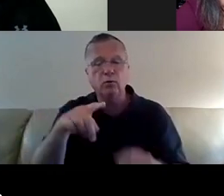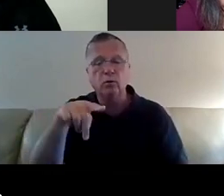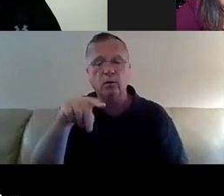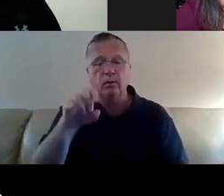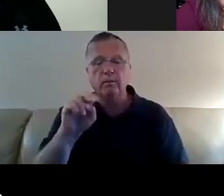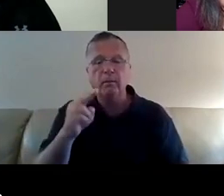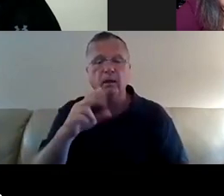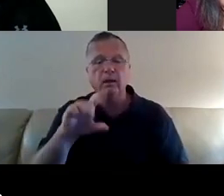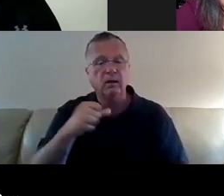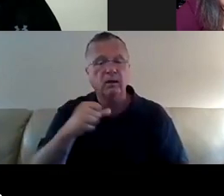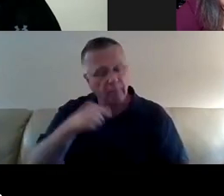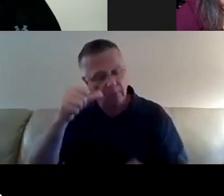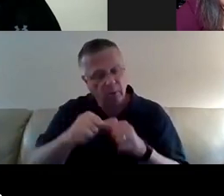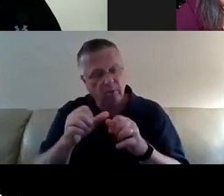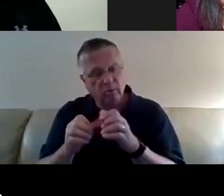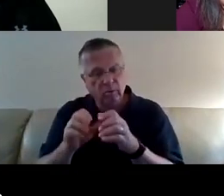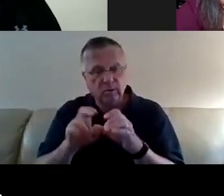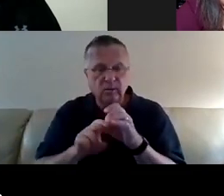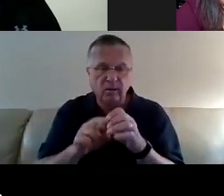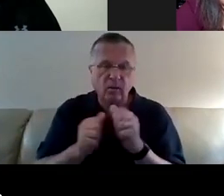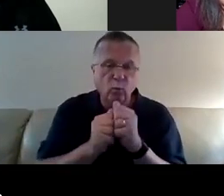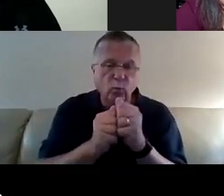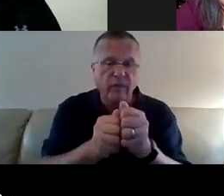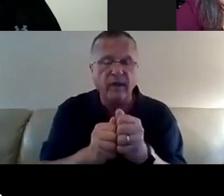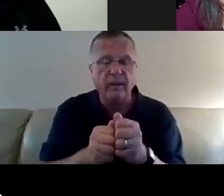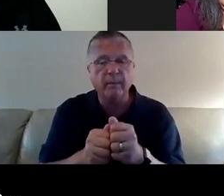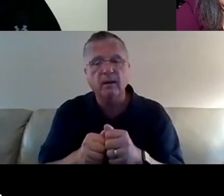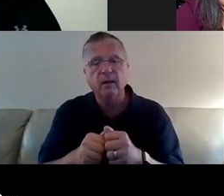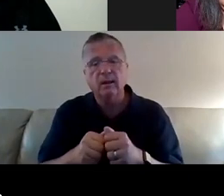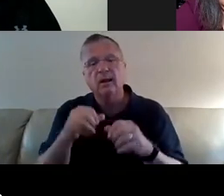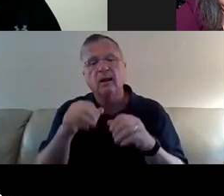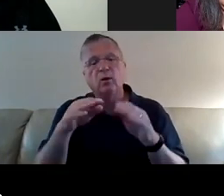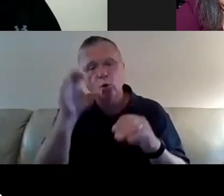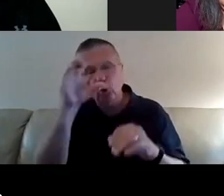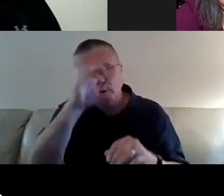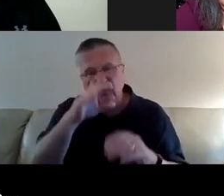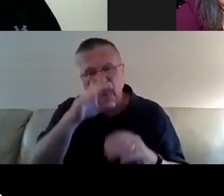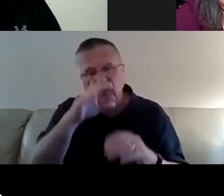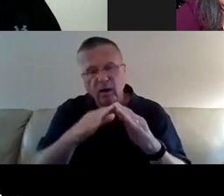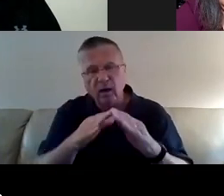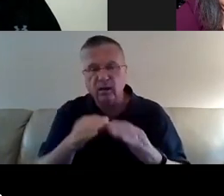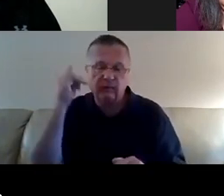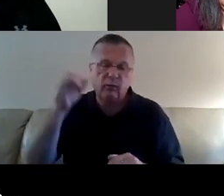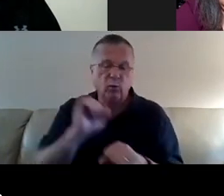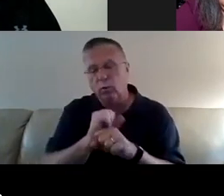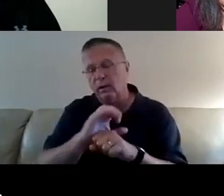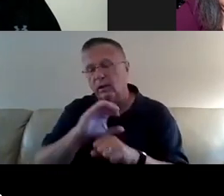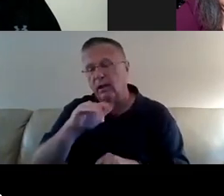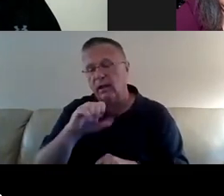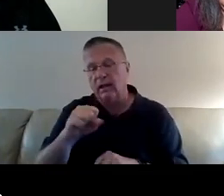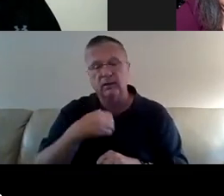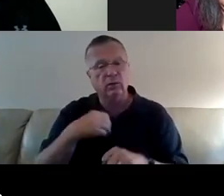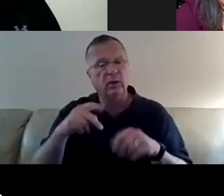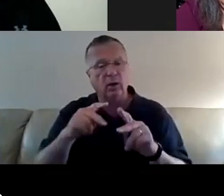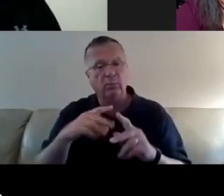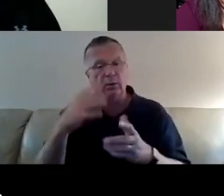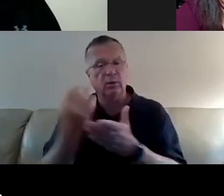with them because at that time, if you were a working class family and you were in Homewood and you had the opportunity to leave, you did